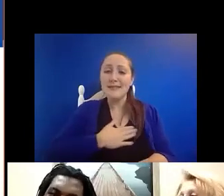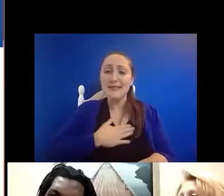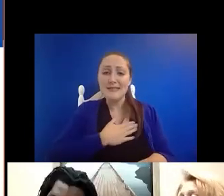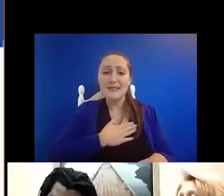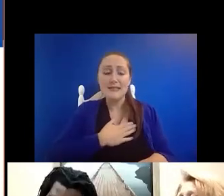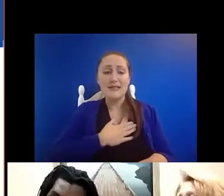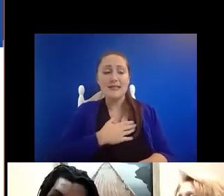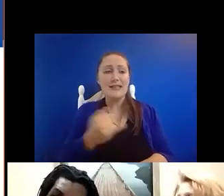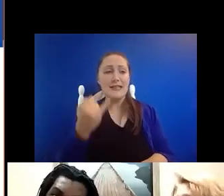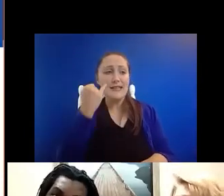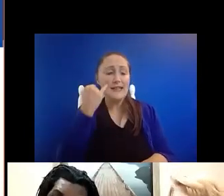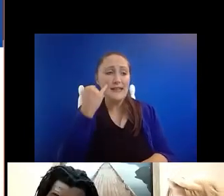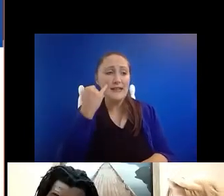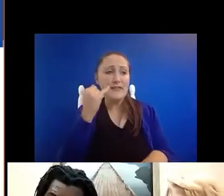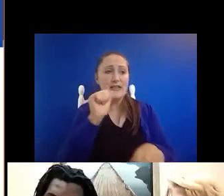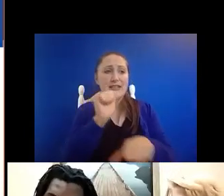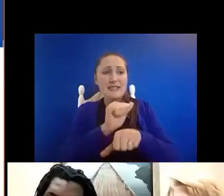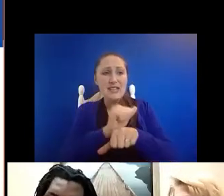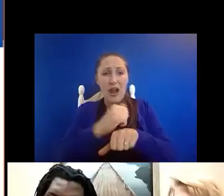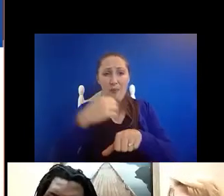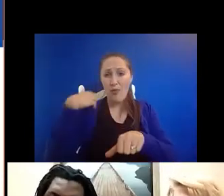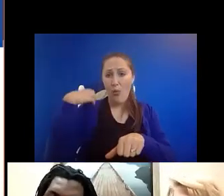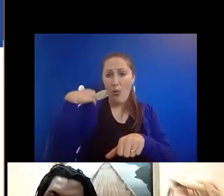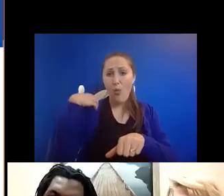you have a job coach out there,